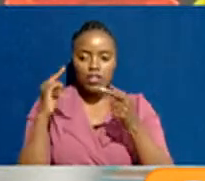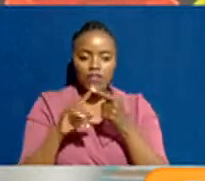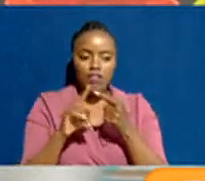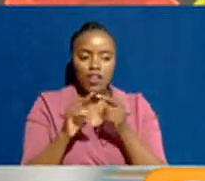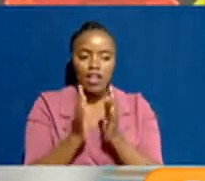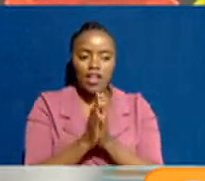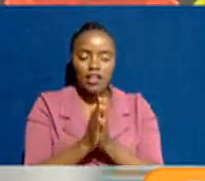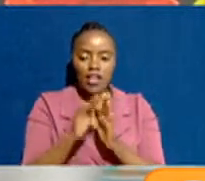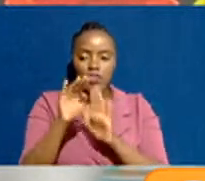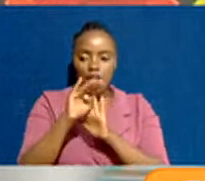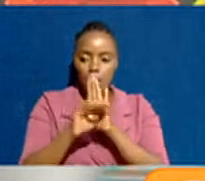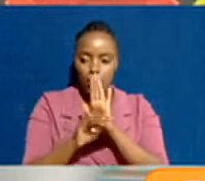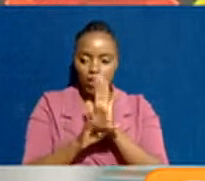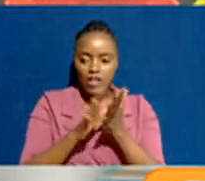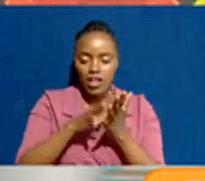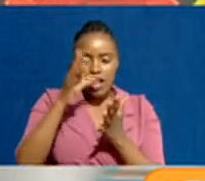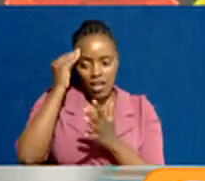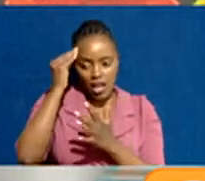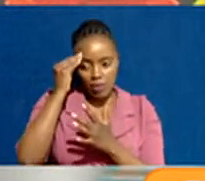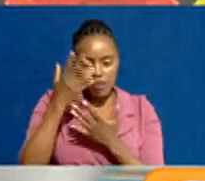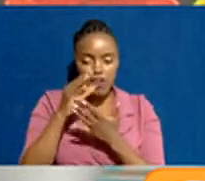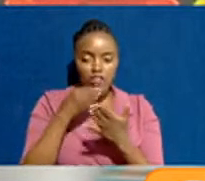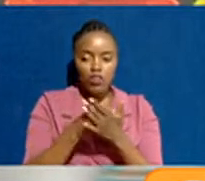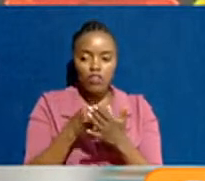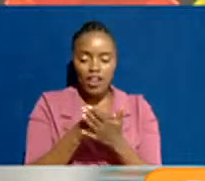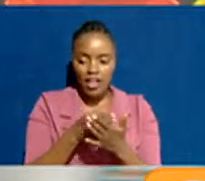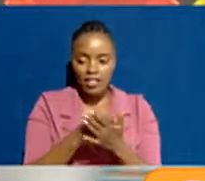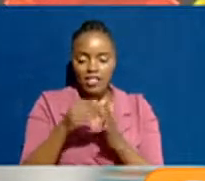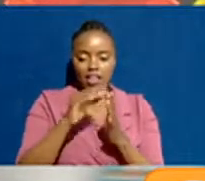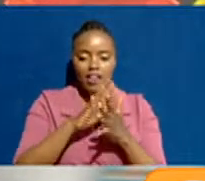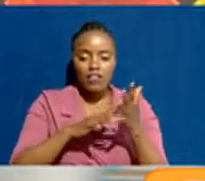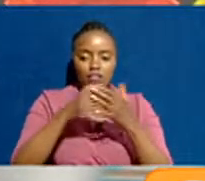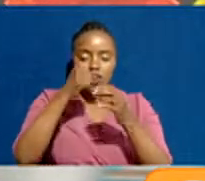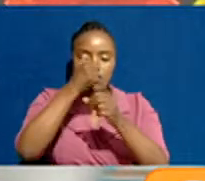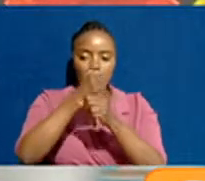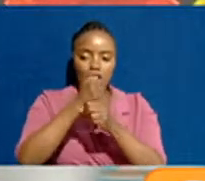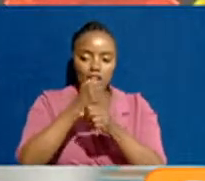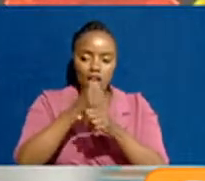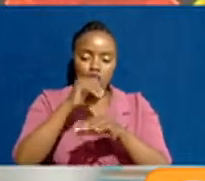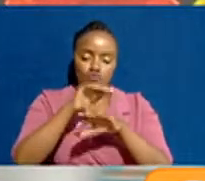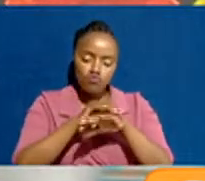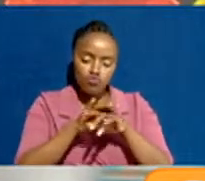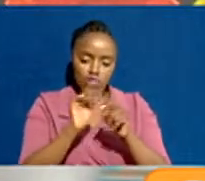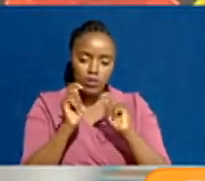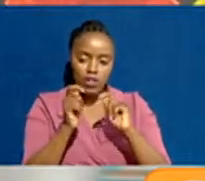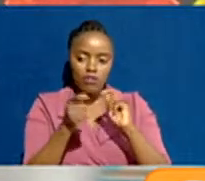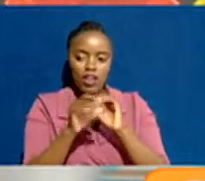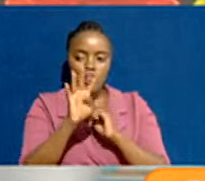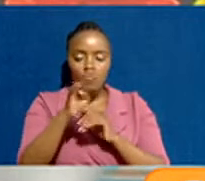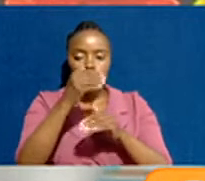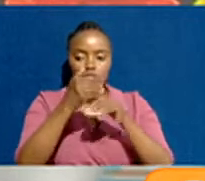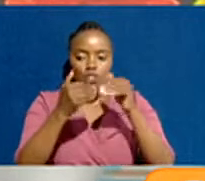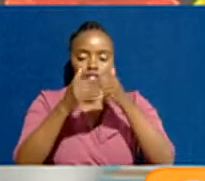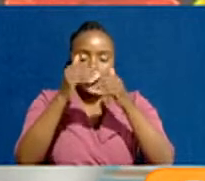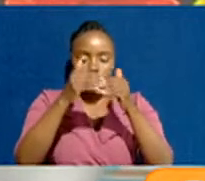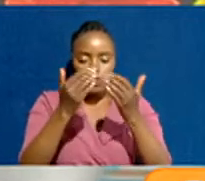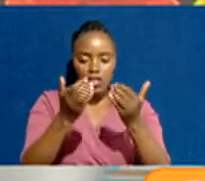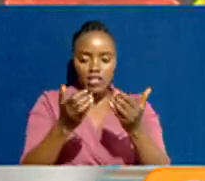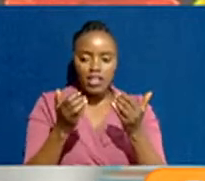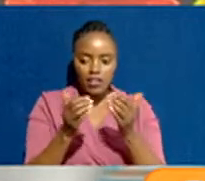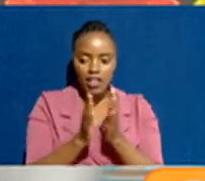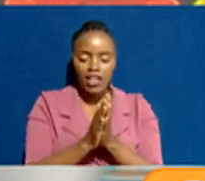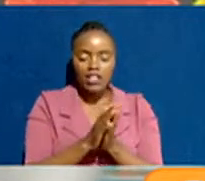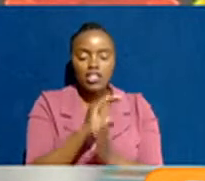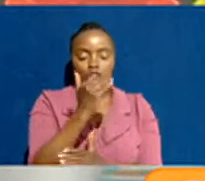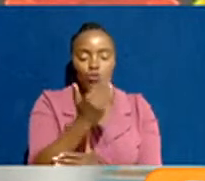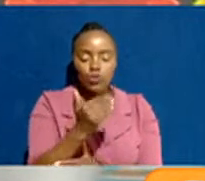transition program, plan, 2, financing framework, 3, good retooling program, 4, infrastructural needs of the curriculum, both at junior